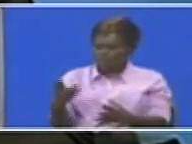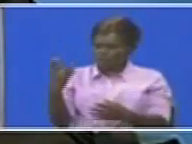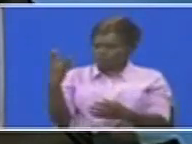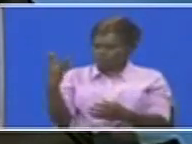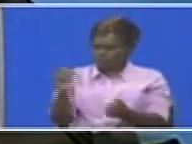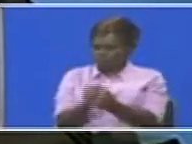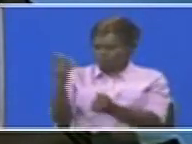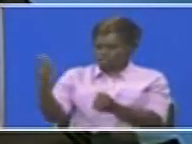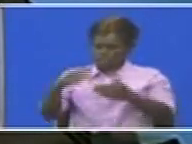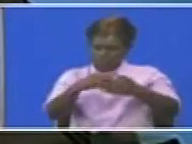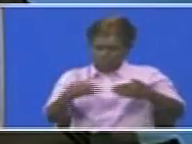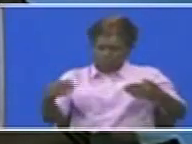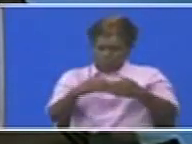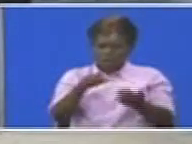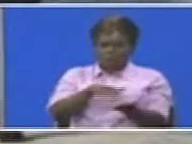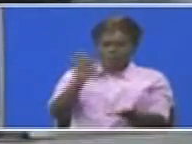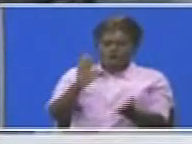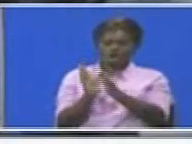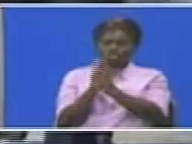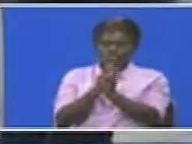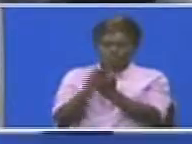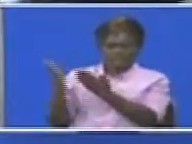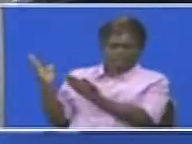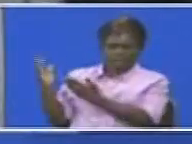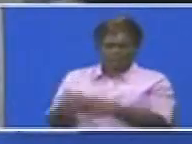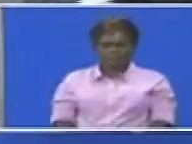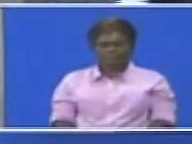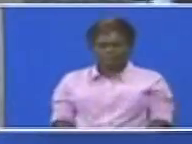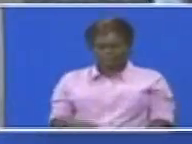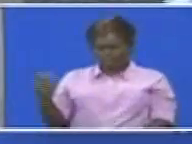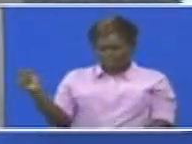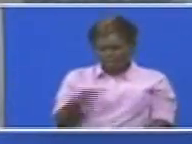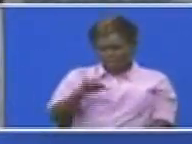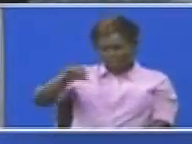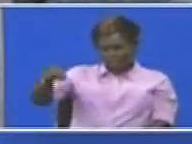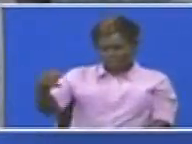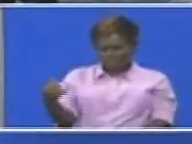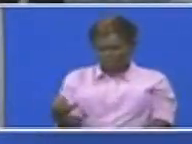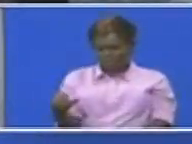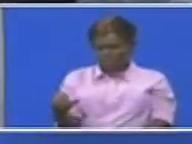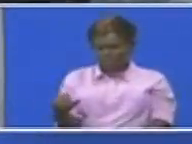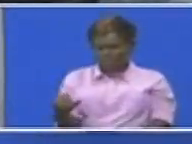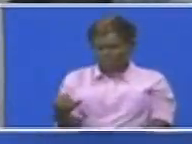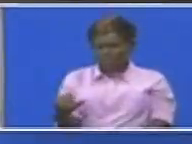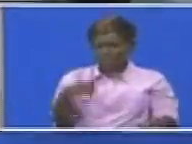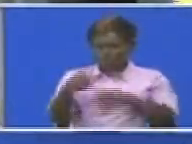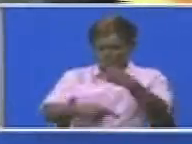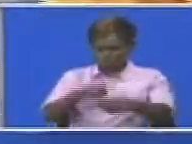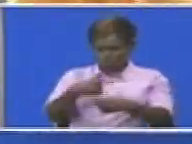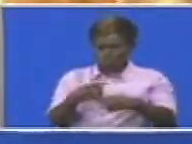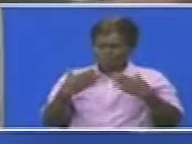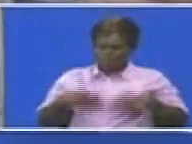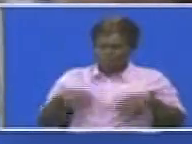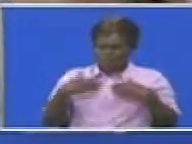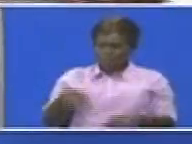$40. Here's more on that report. As the month of January first settles in, consumers will be